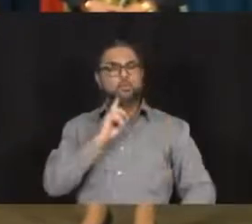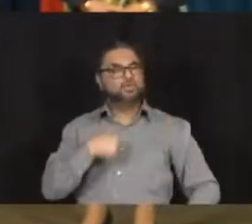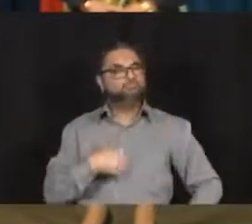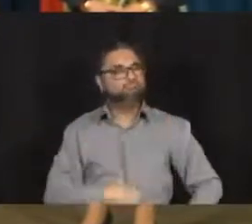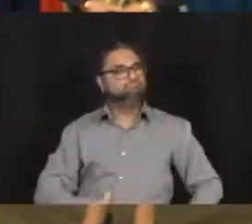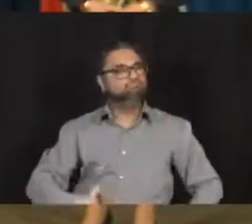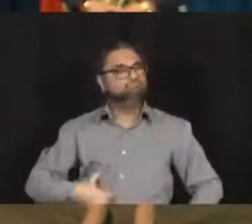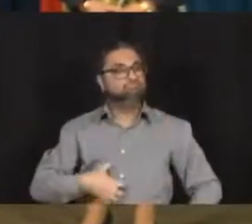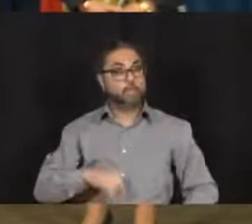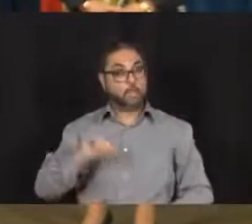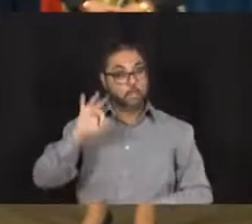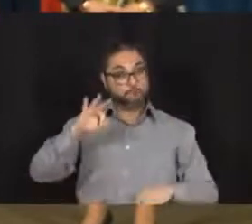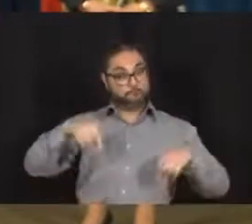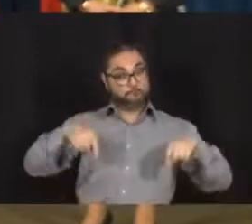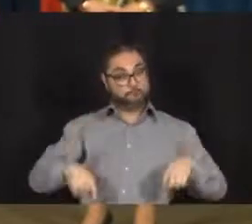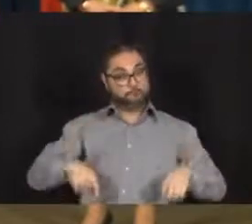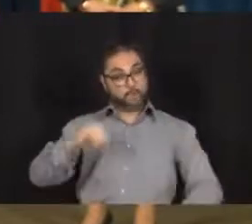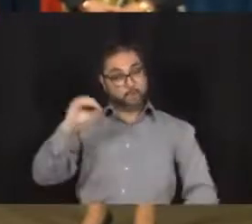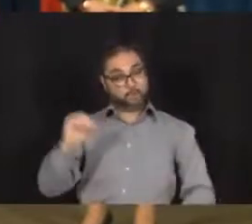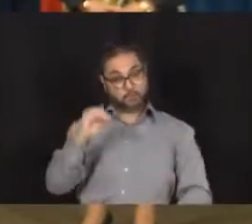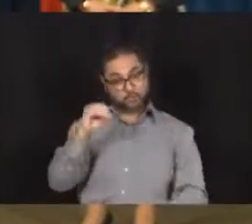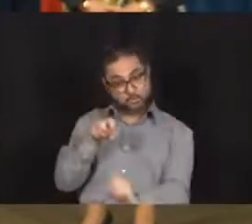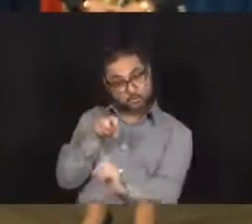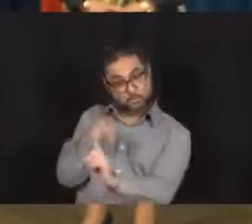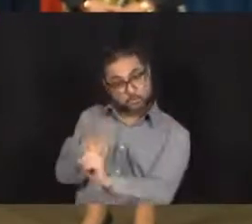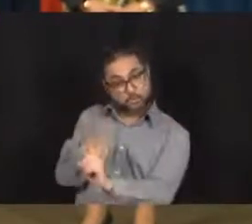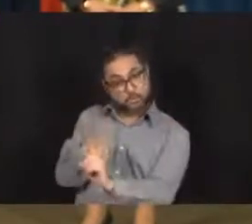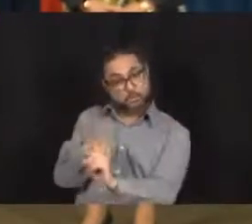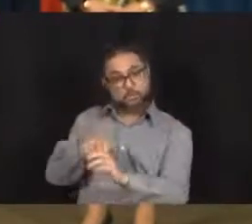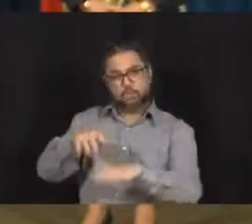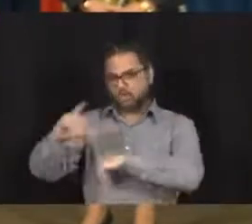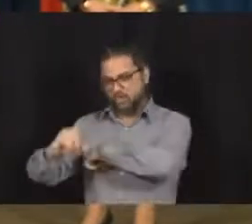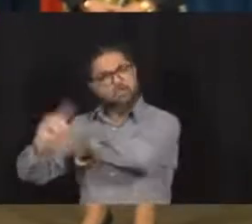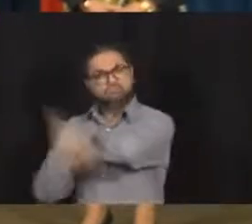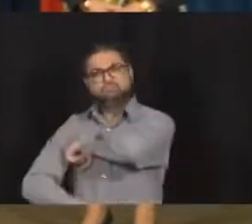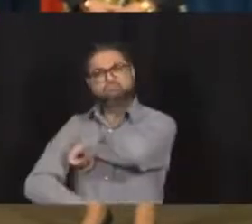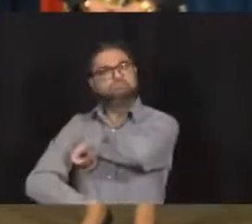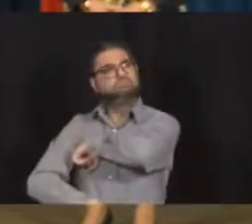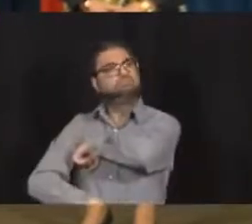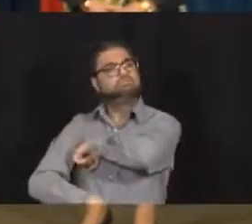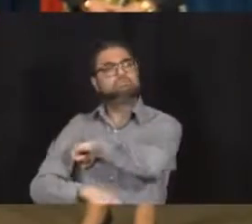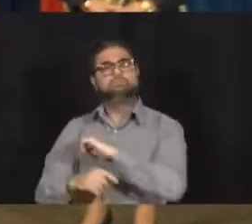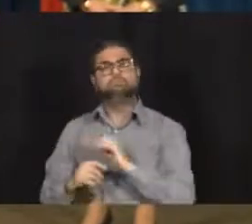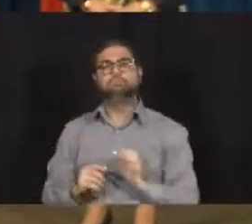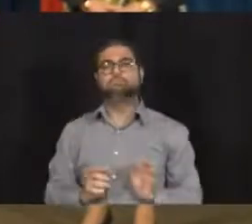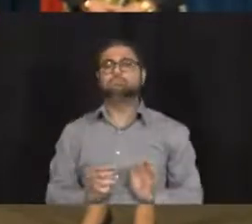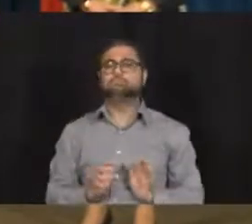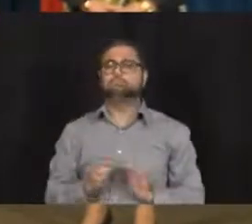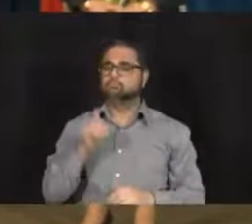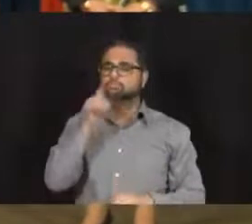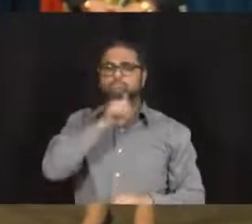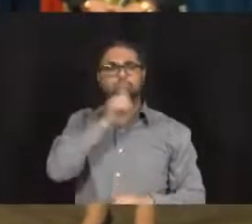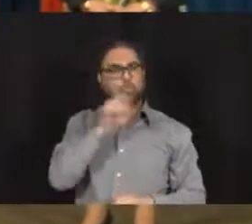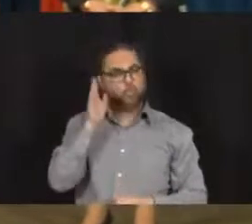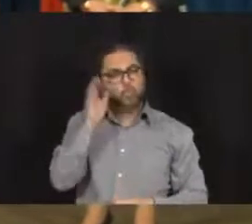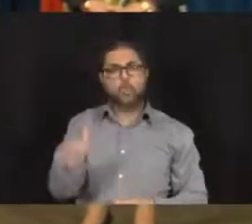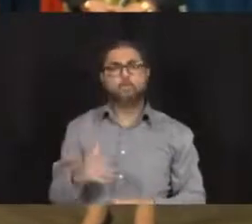I'll tell you, we'll come down on them like they've never seen before, and do the full extent of the law